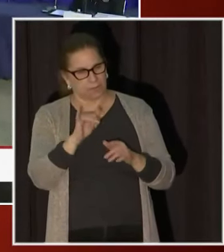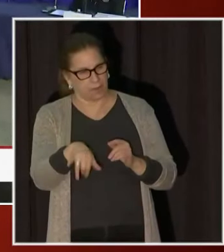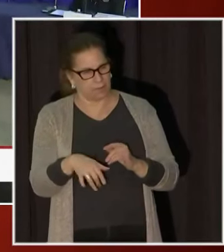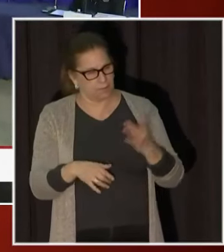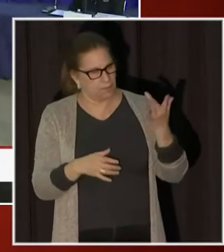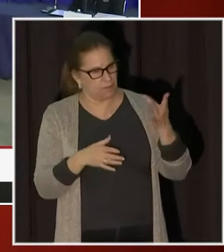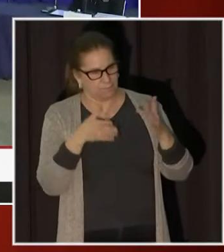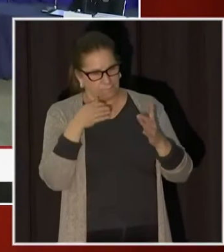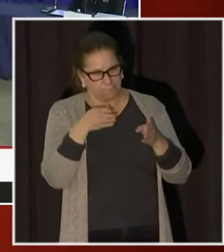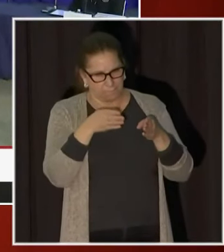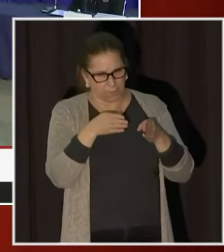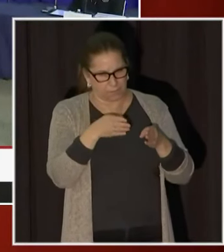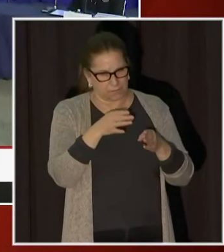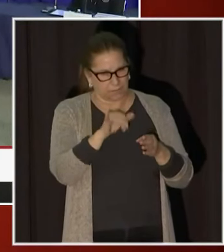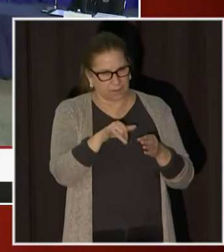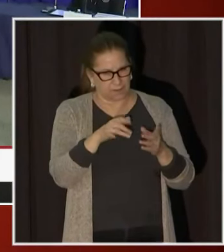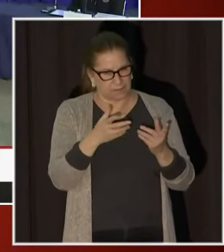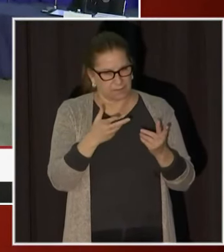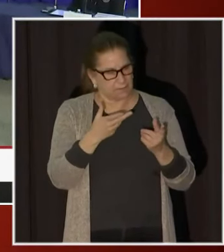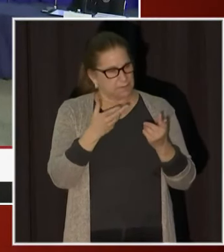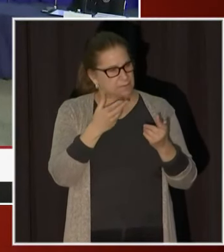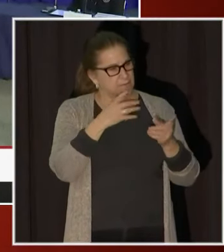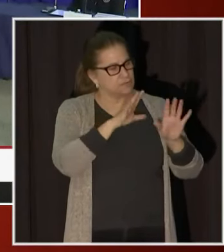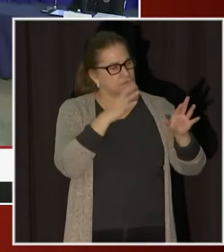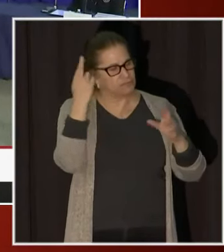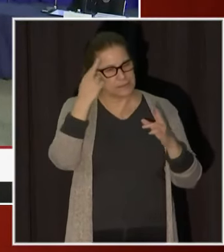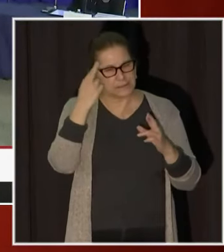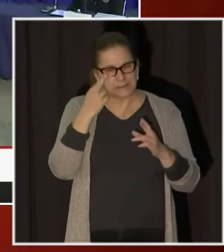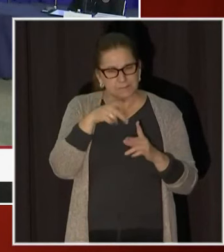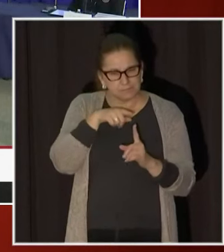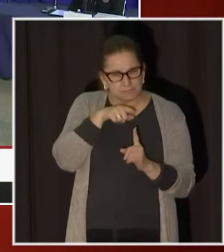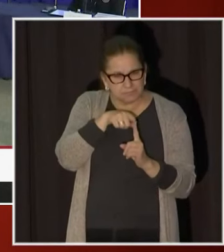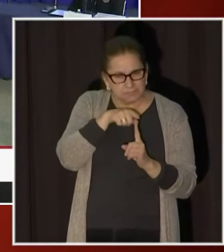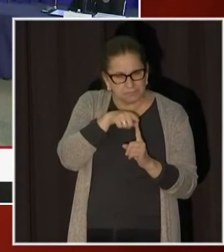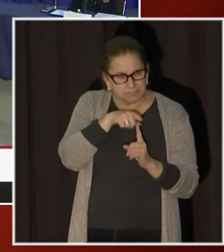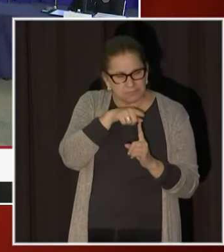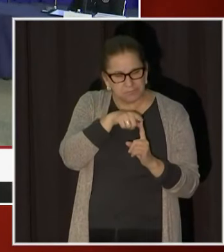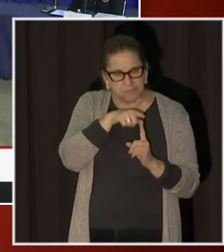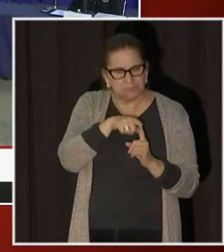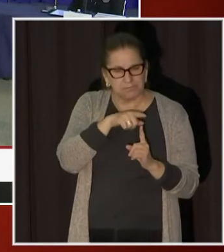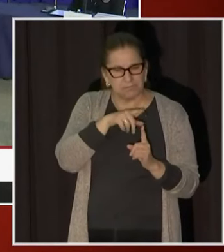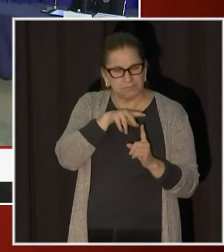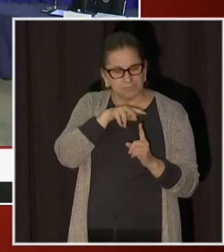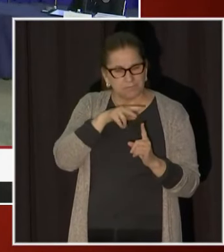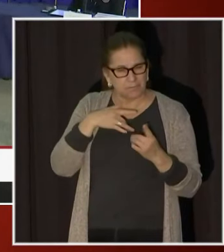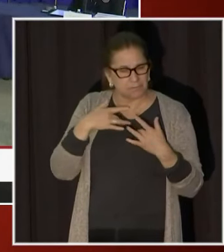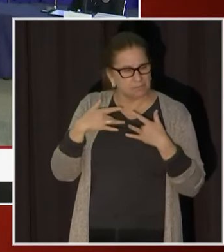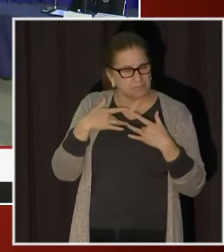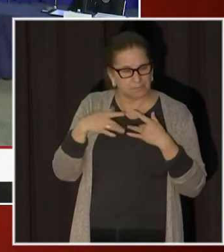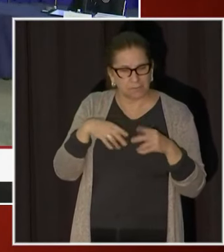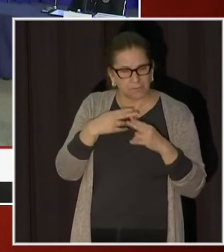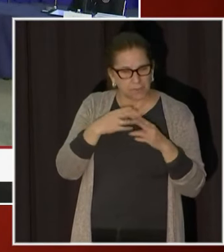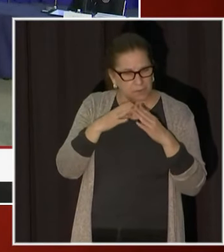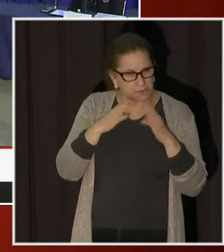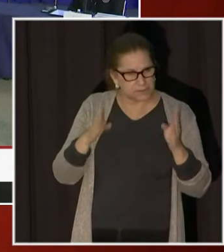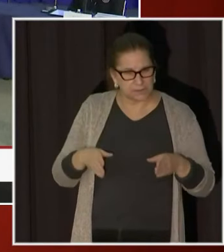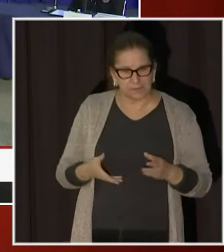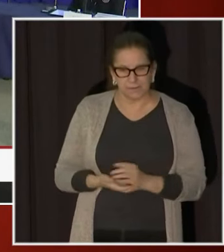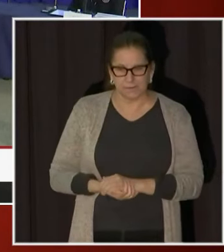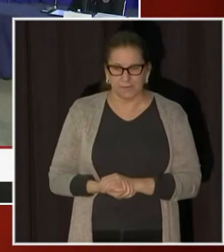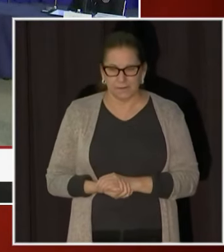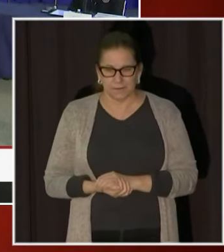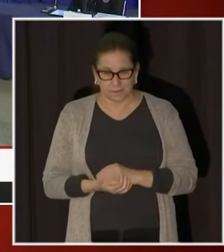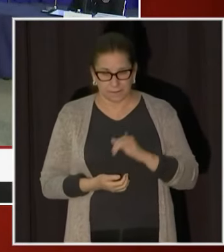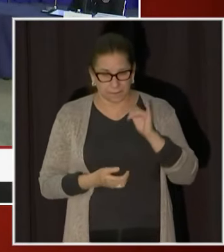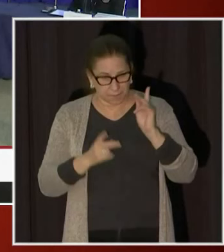highlighted these two neighborhoods, what you're seeing there that draws concern, and to kind of follow up on Sophie's, is household transmission